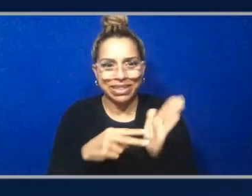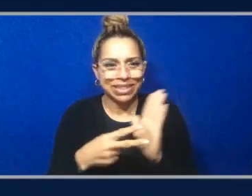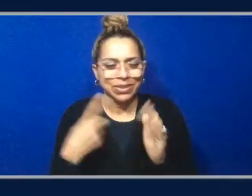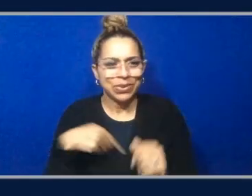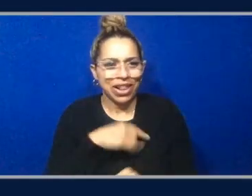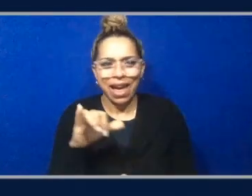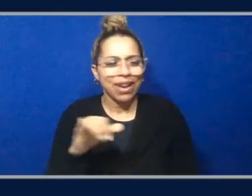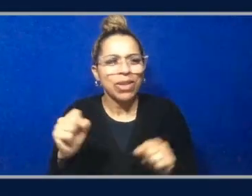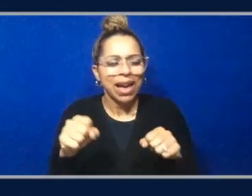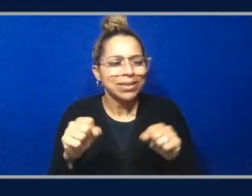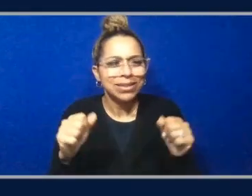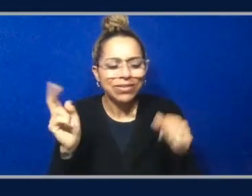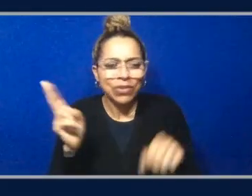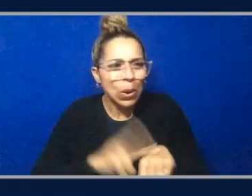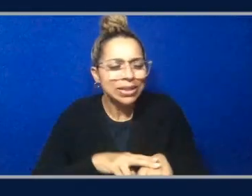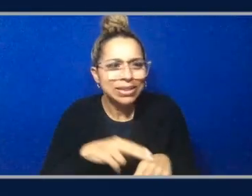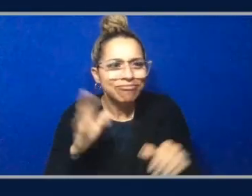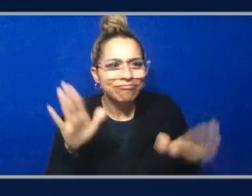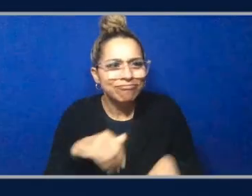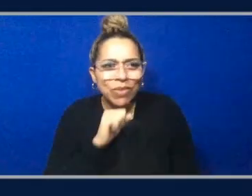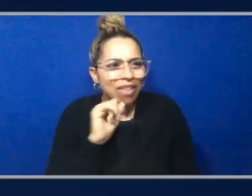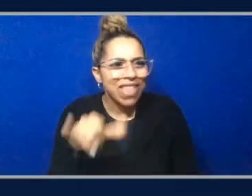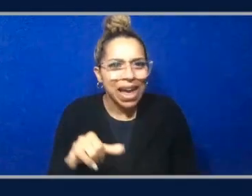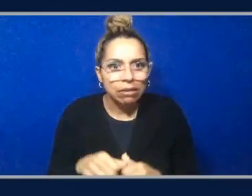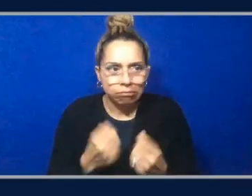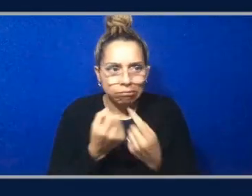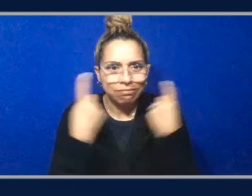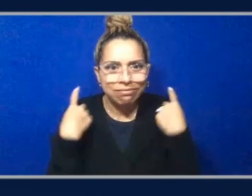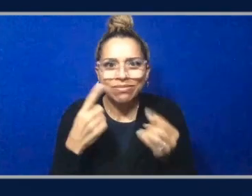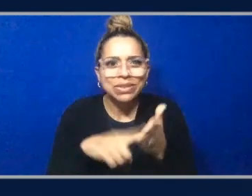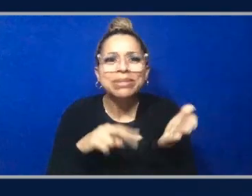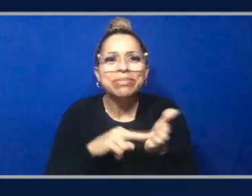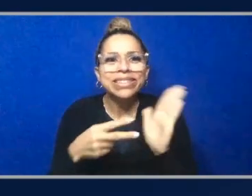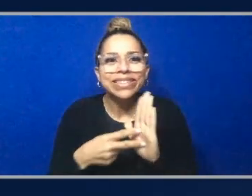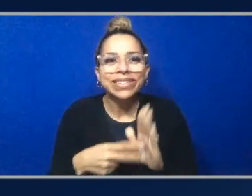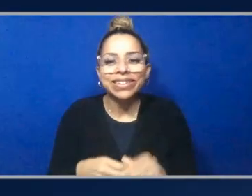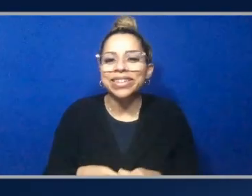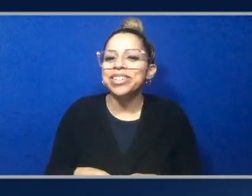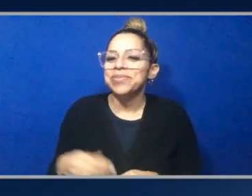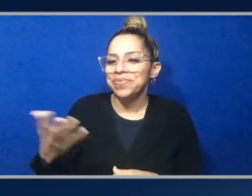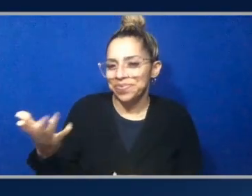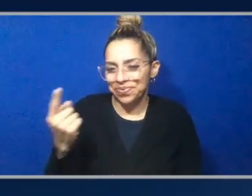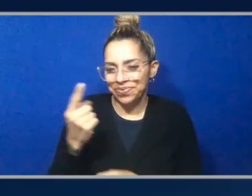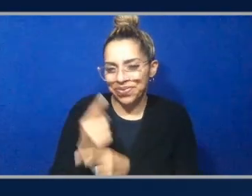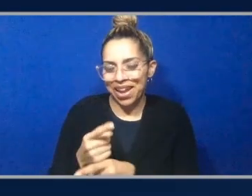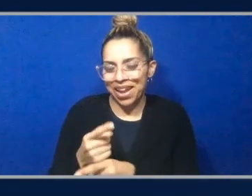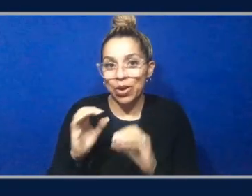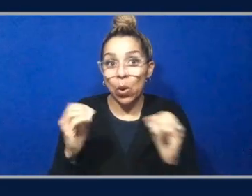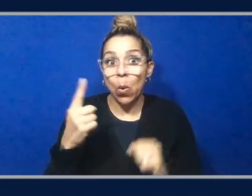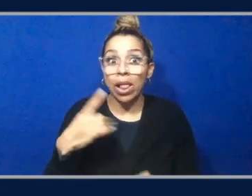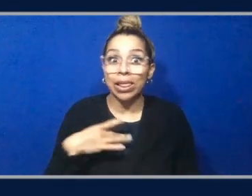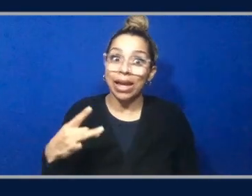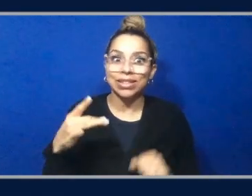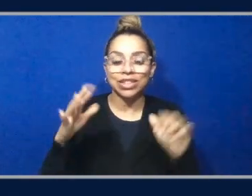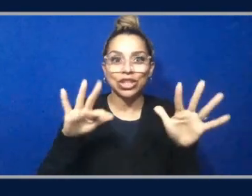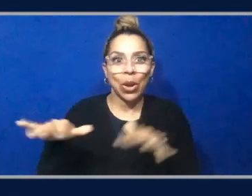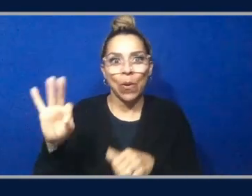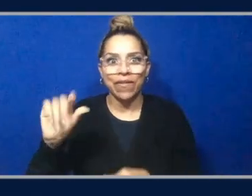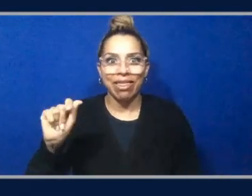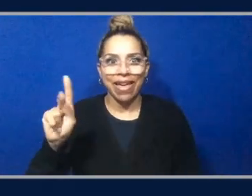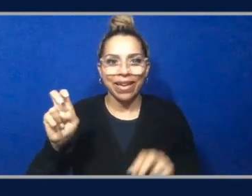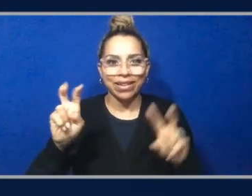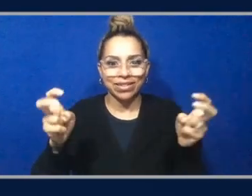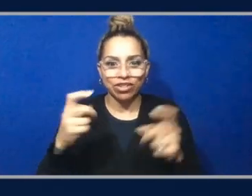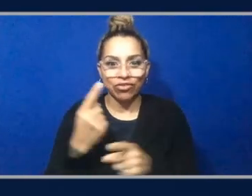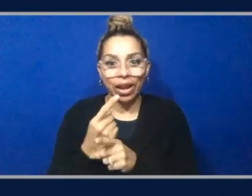course. Conflict free, we love it. Yeah. What does that Nobody mean? likes conflicts, right? Yes. So we really use like last try to win at the